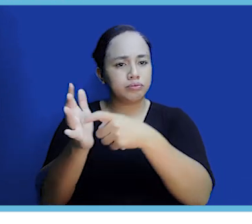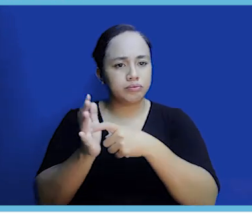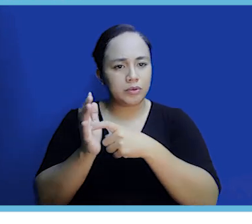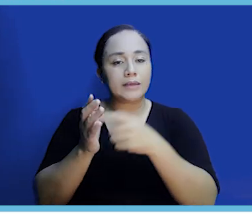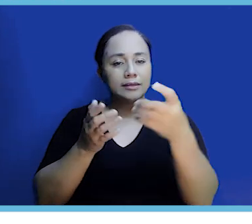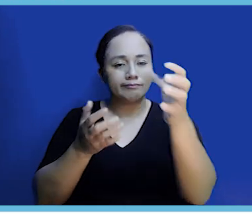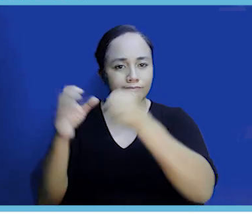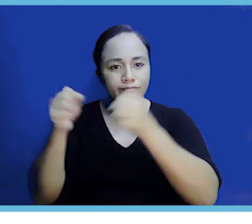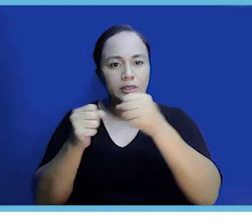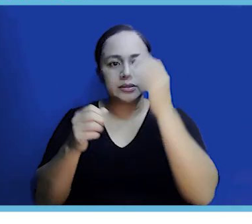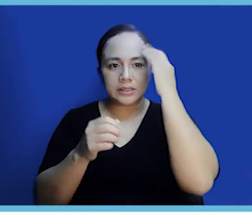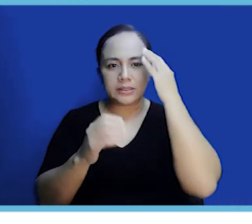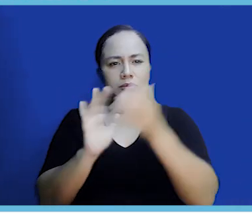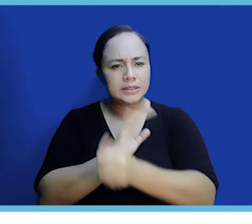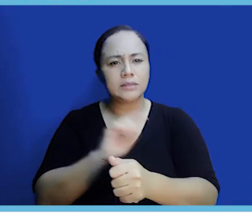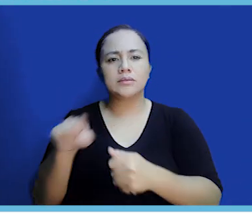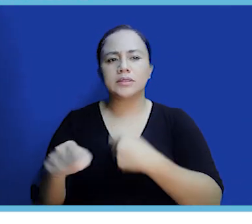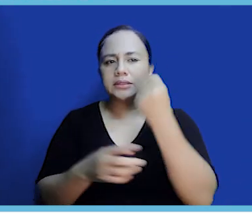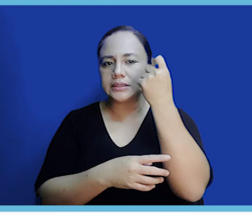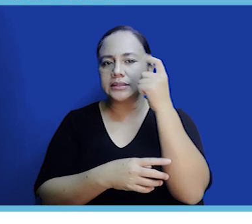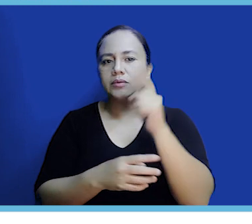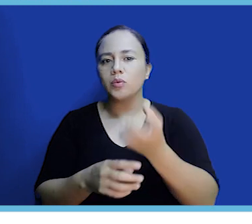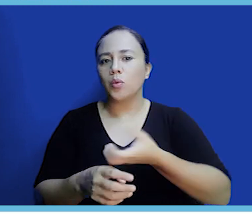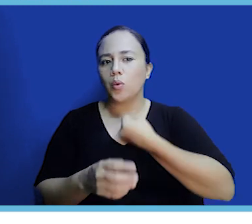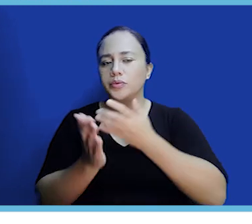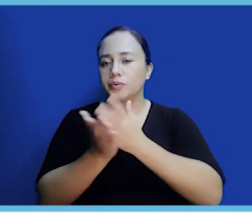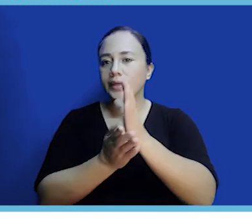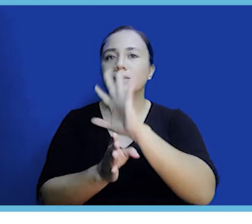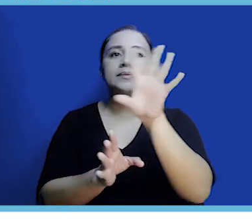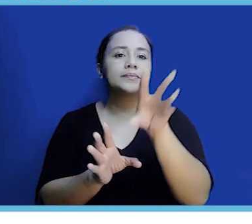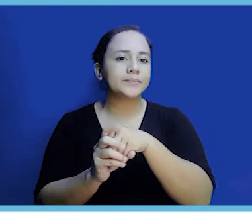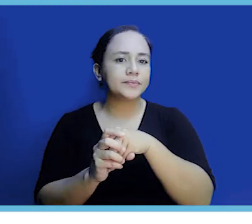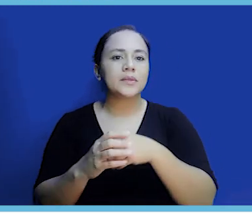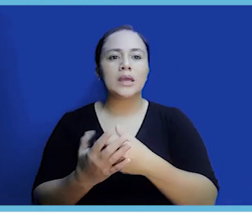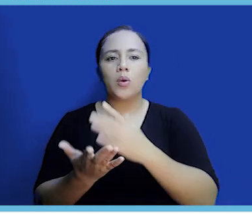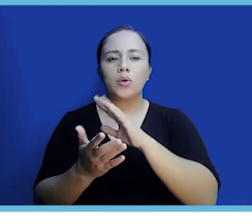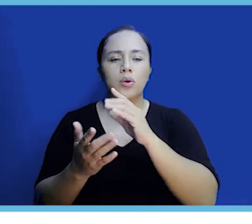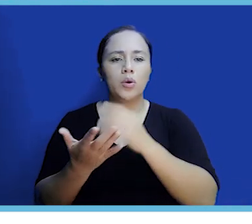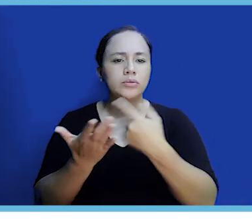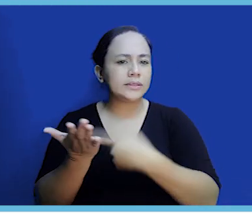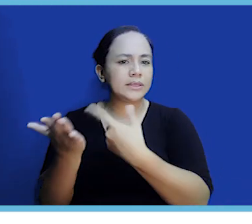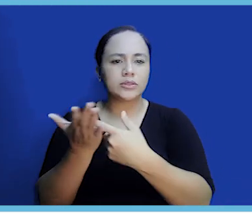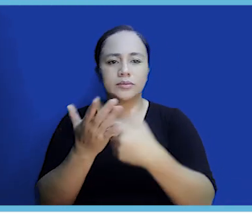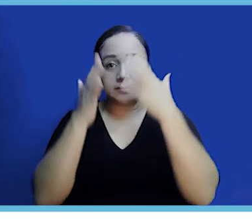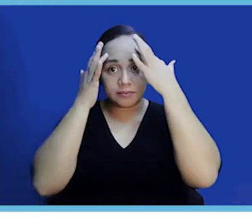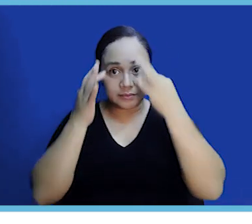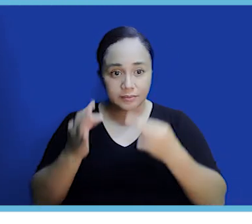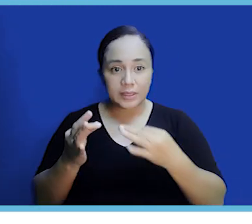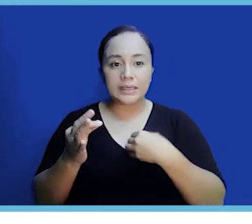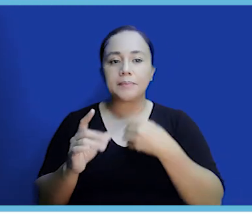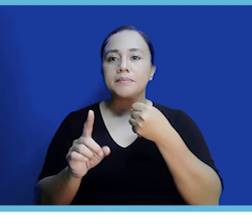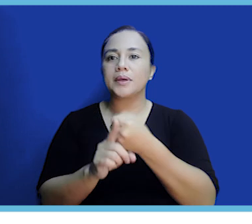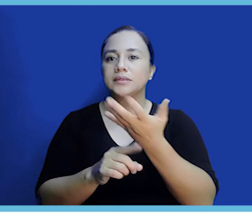disabilities progressively acquire knowledge, competencies, and understanding of their rights and participation in all